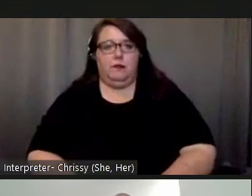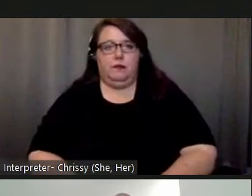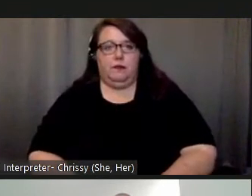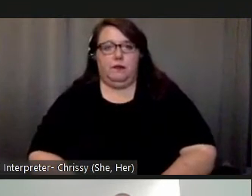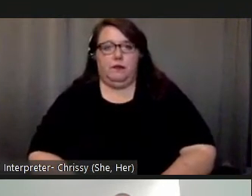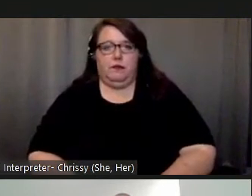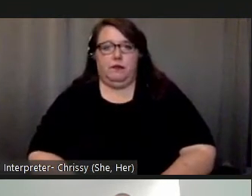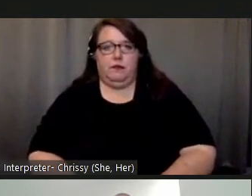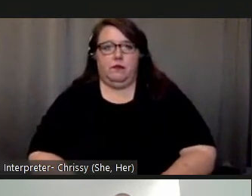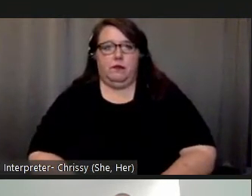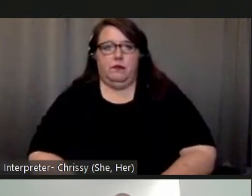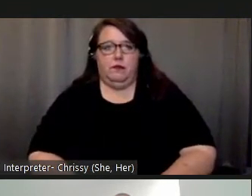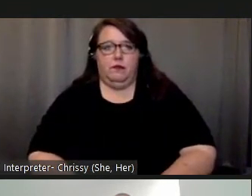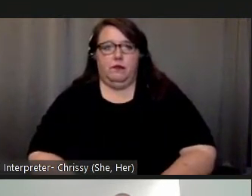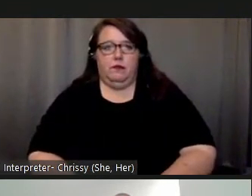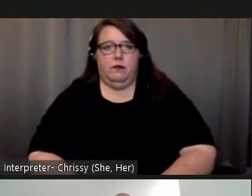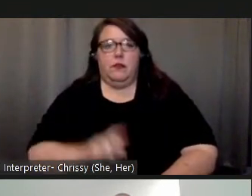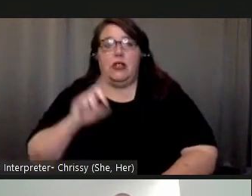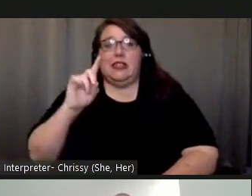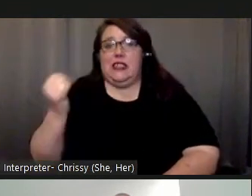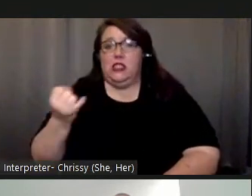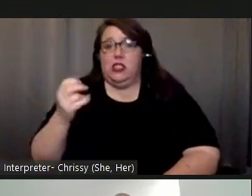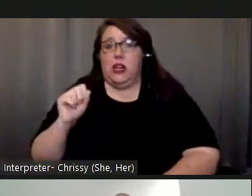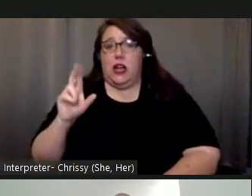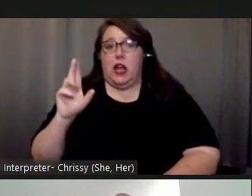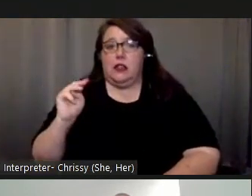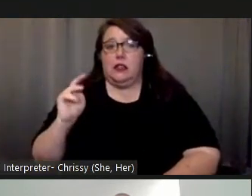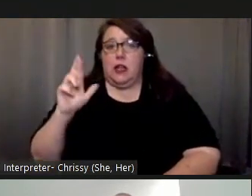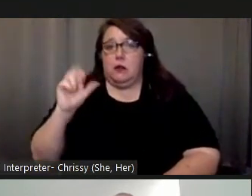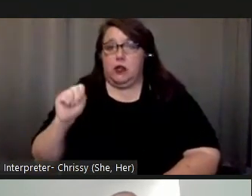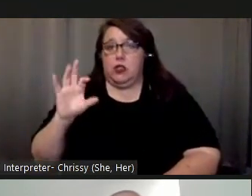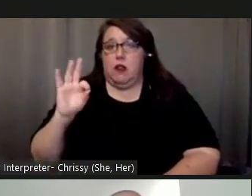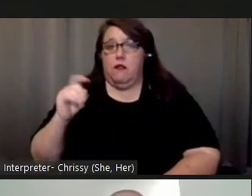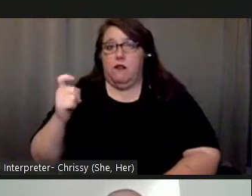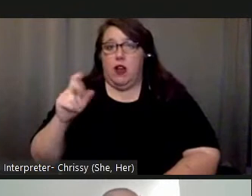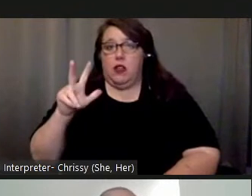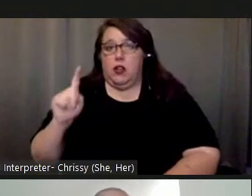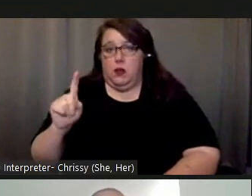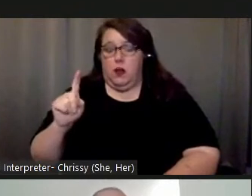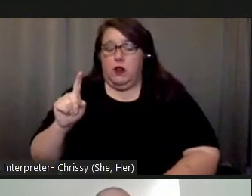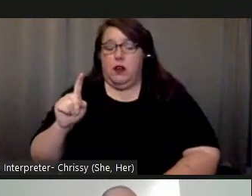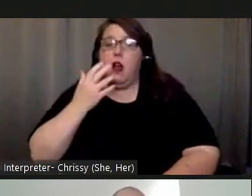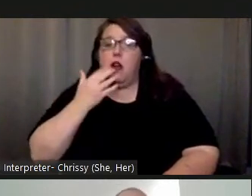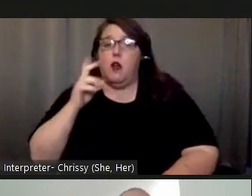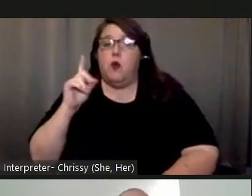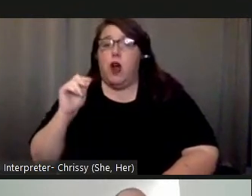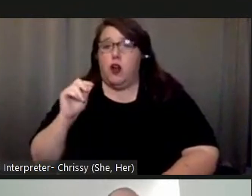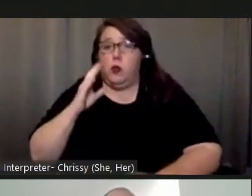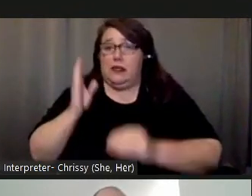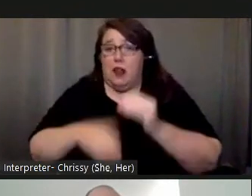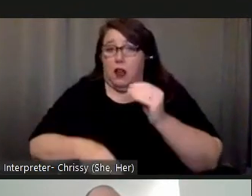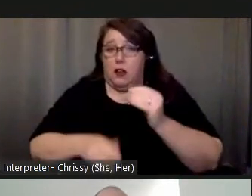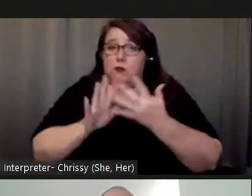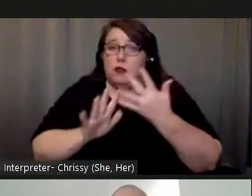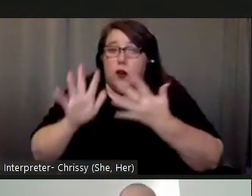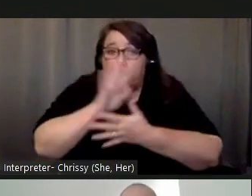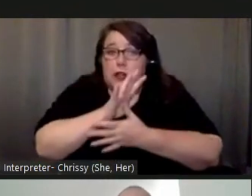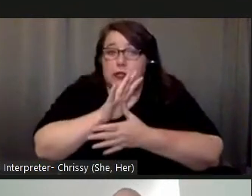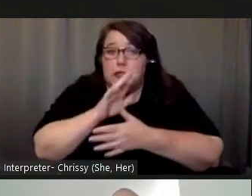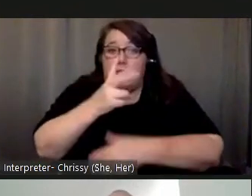you. Hi, this is DJ Summers, Fox 31. When will Colorado be done prioritizing